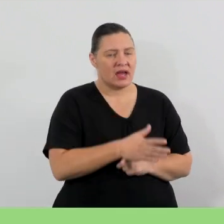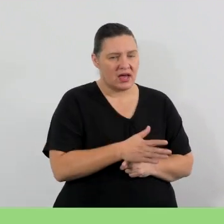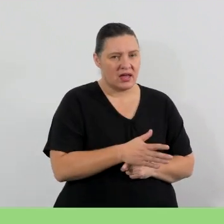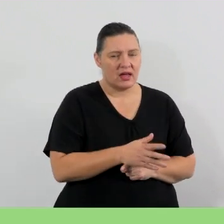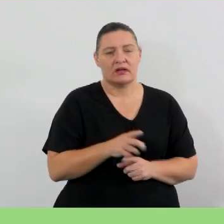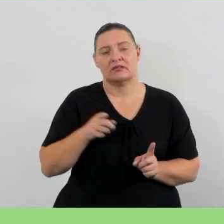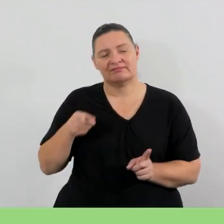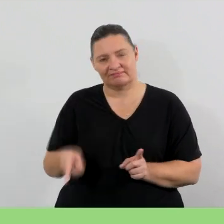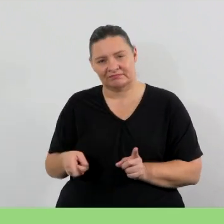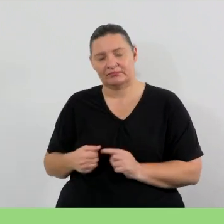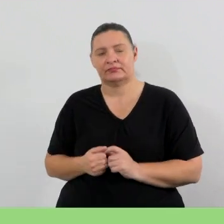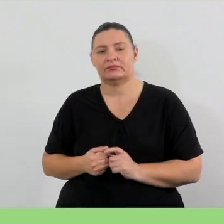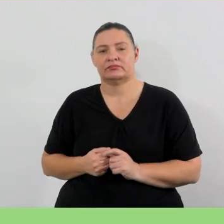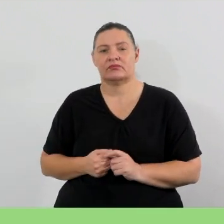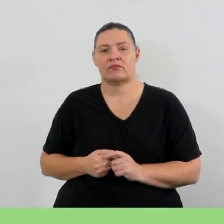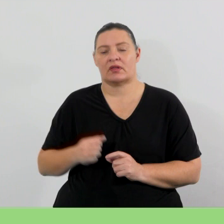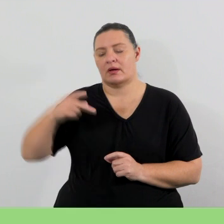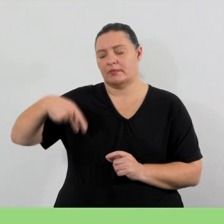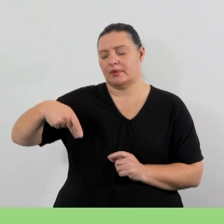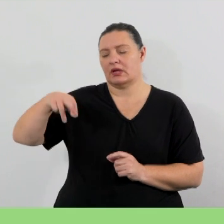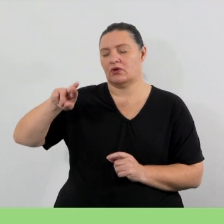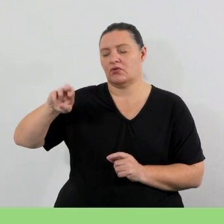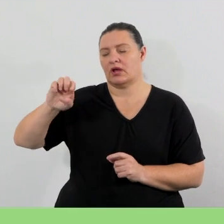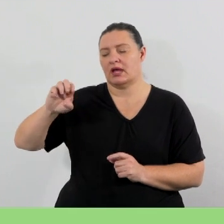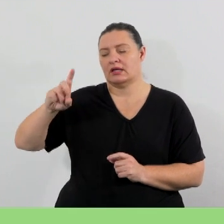grazers? These are our